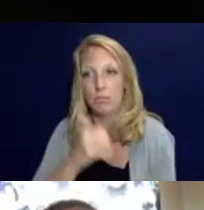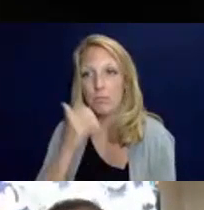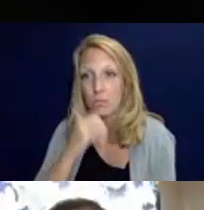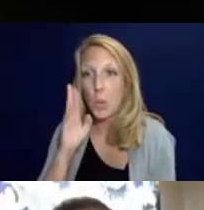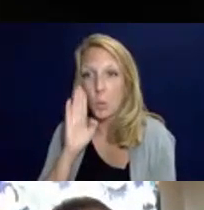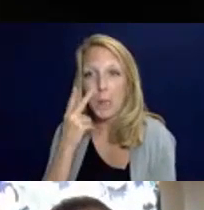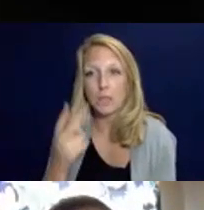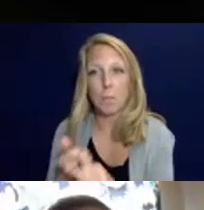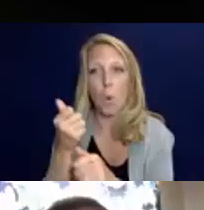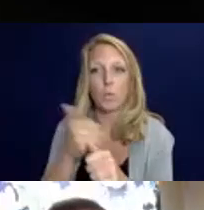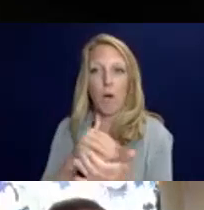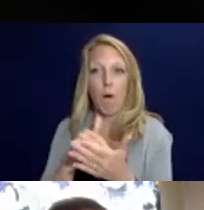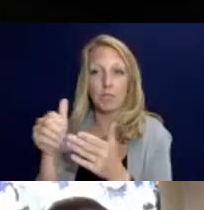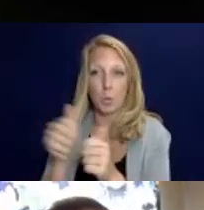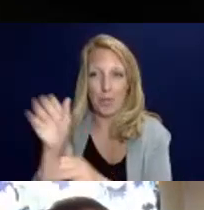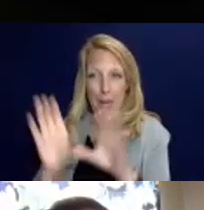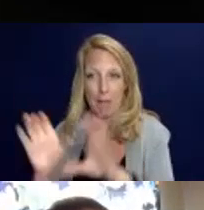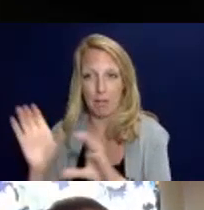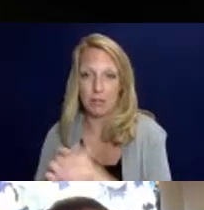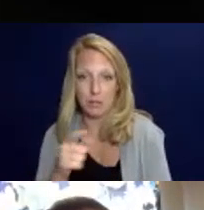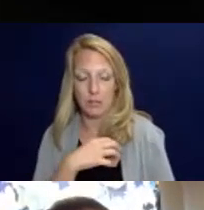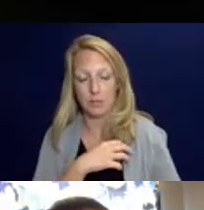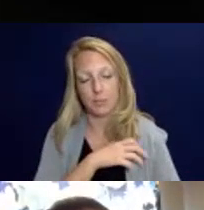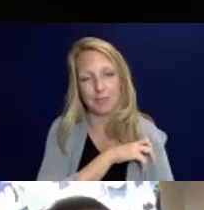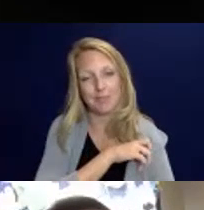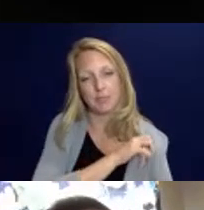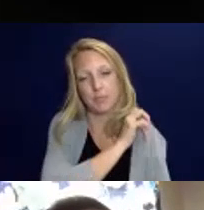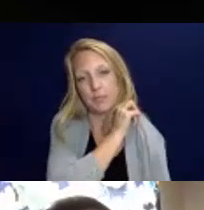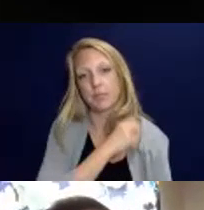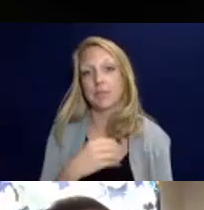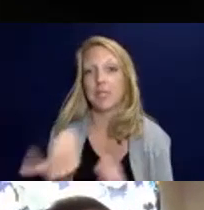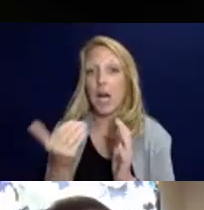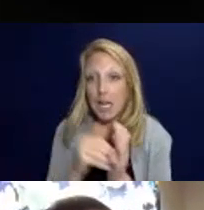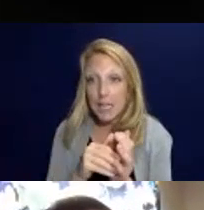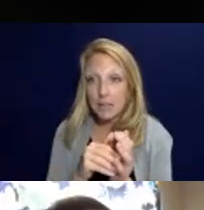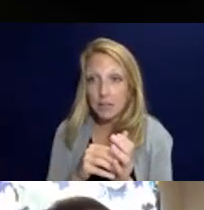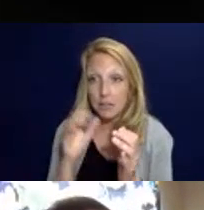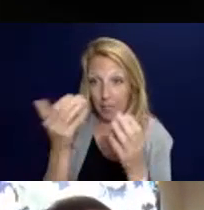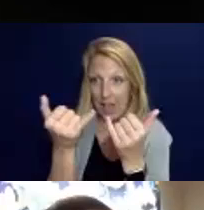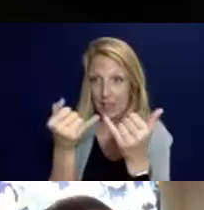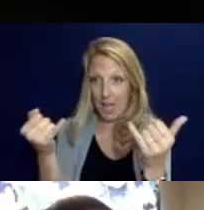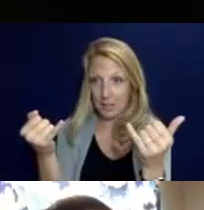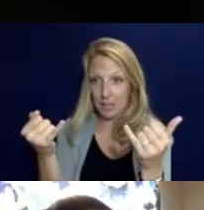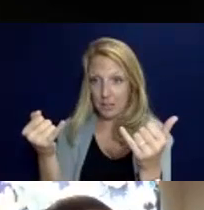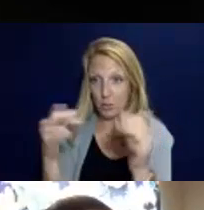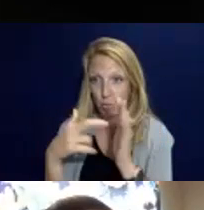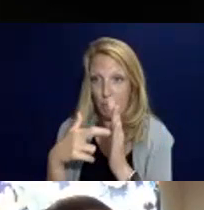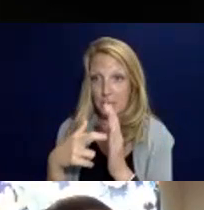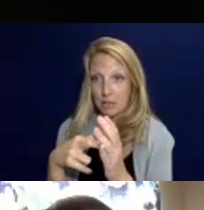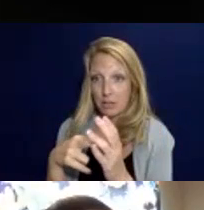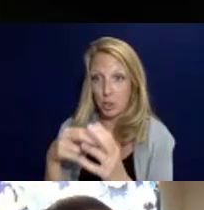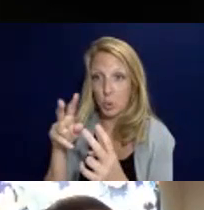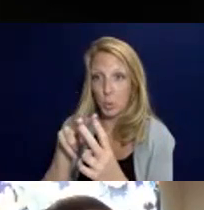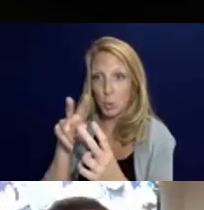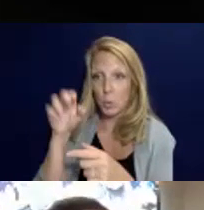chemicals. Again, that line represents a bond, and we have 4 bonds